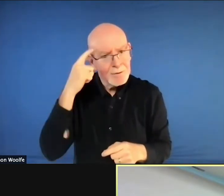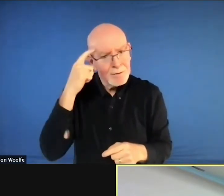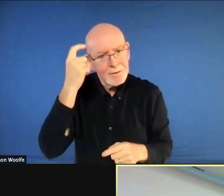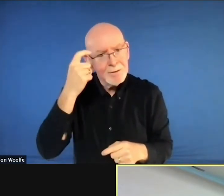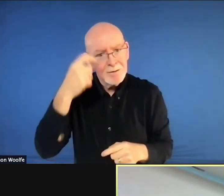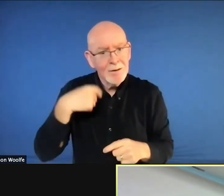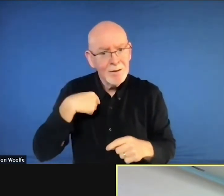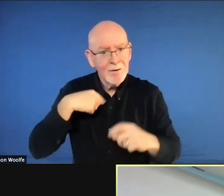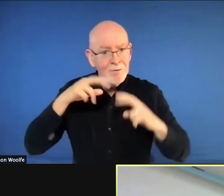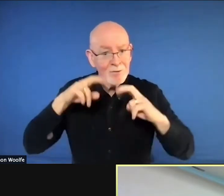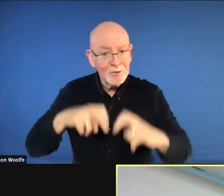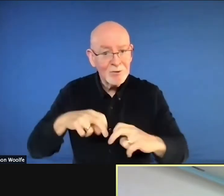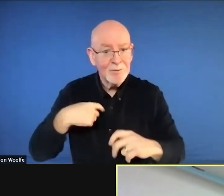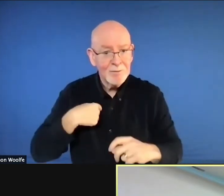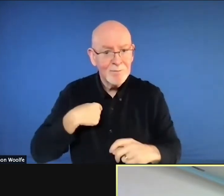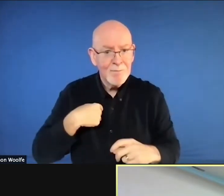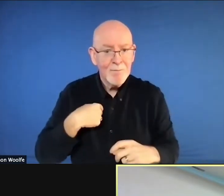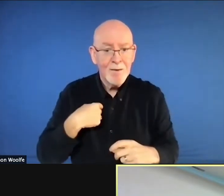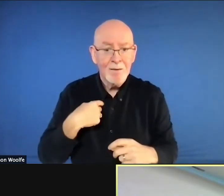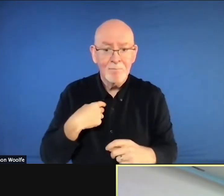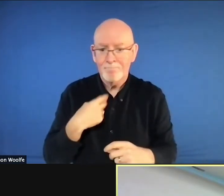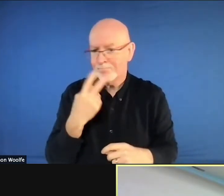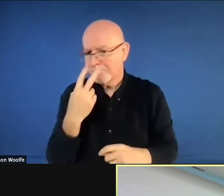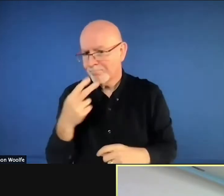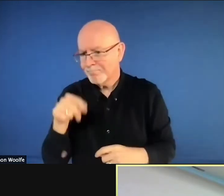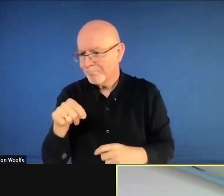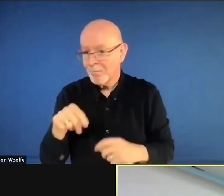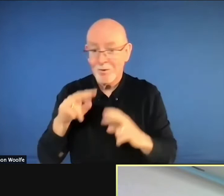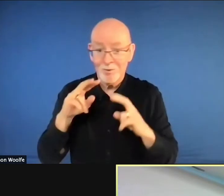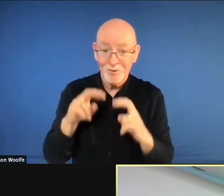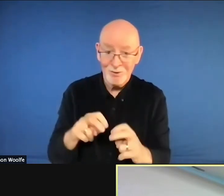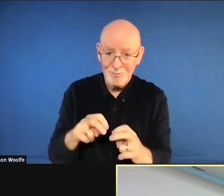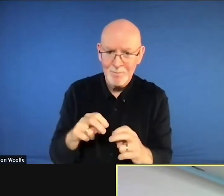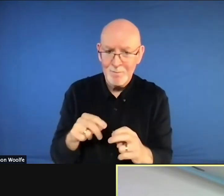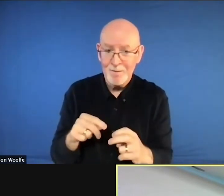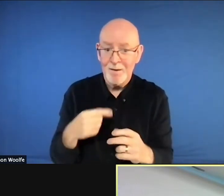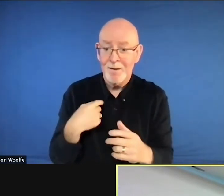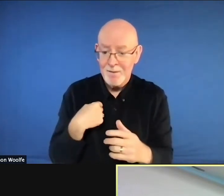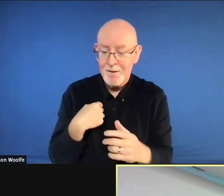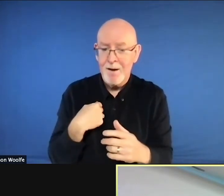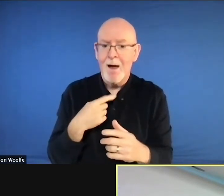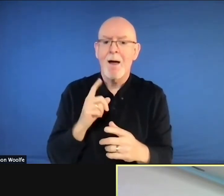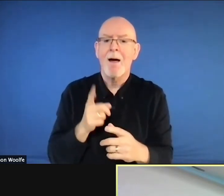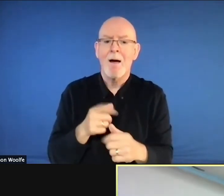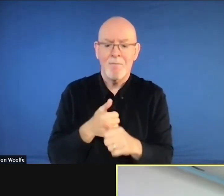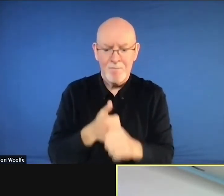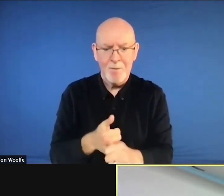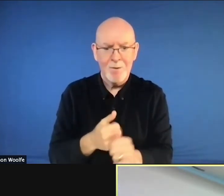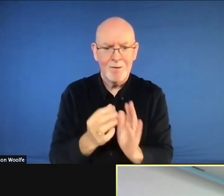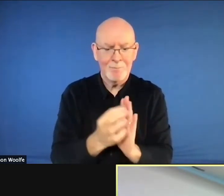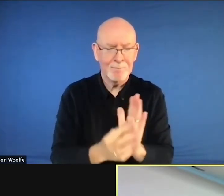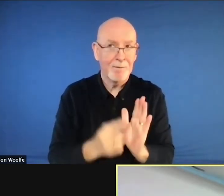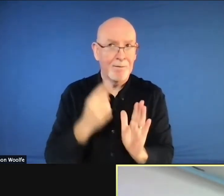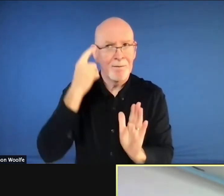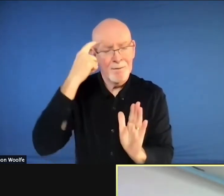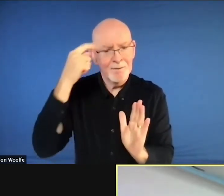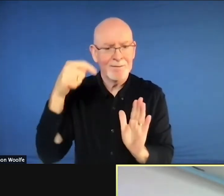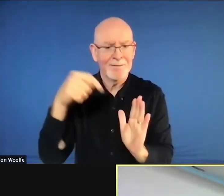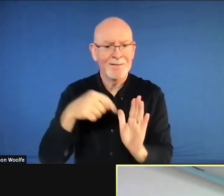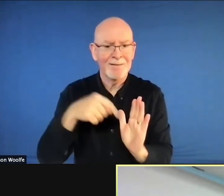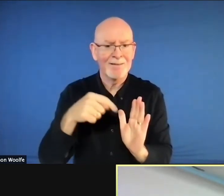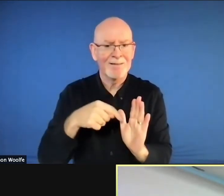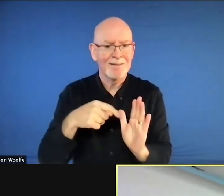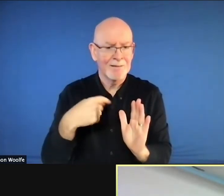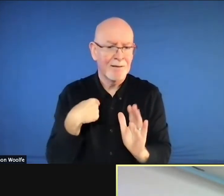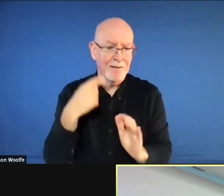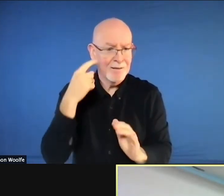research and having this principle in mind, I think it should be all the way from the